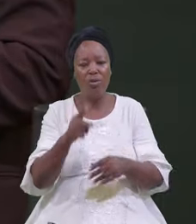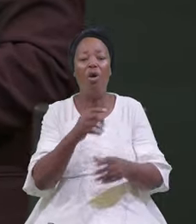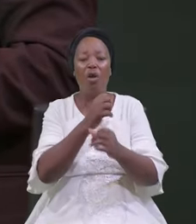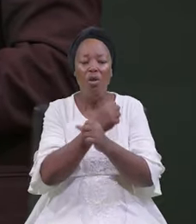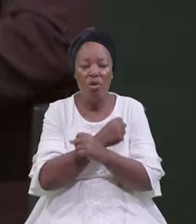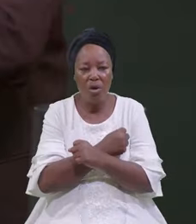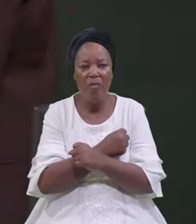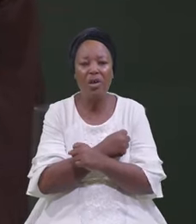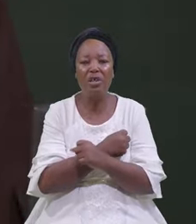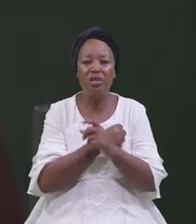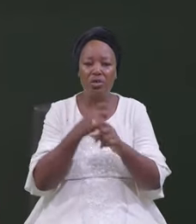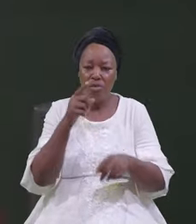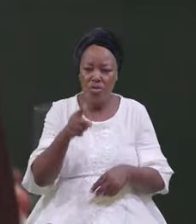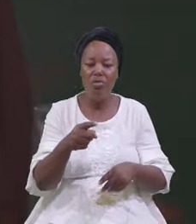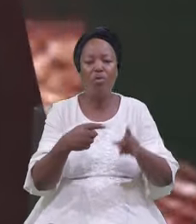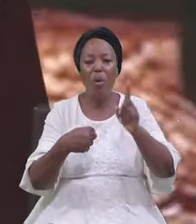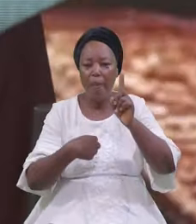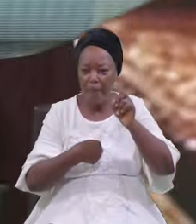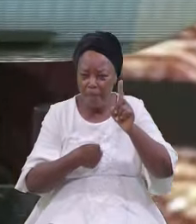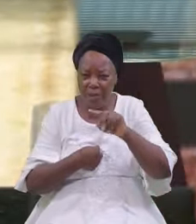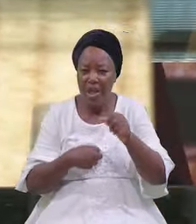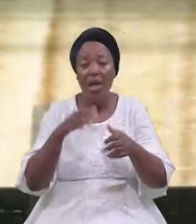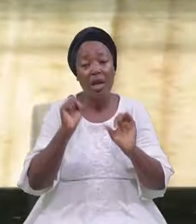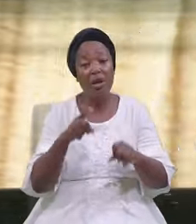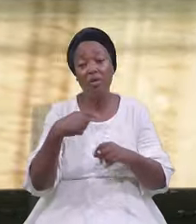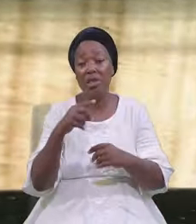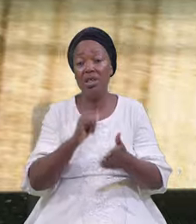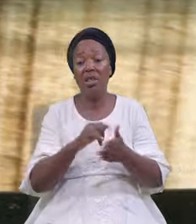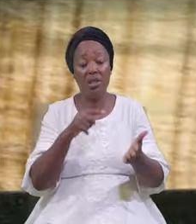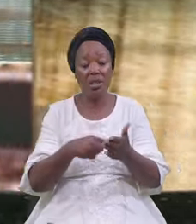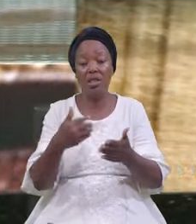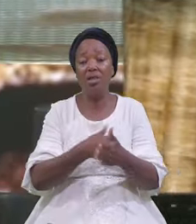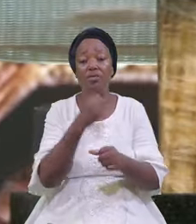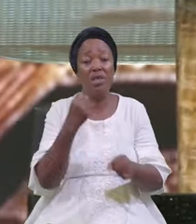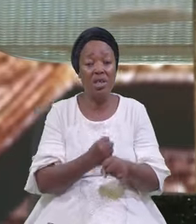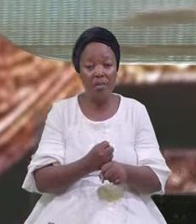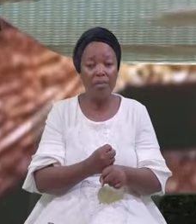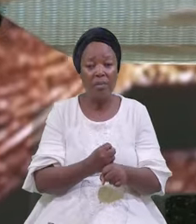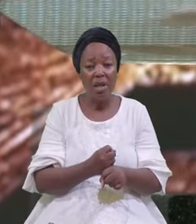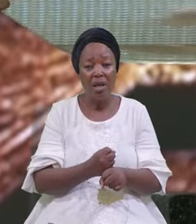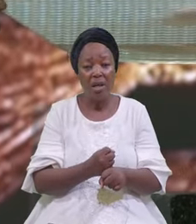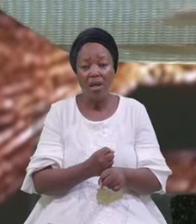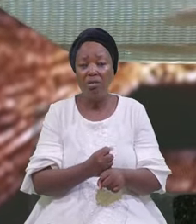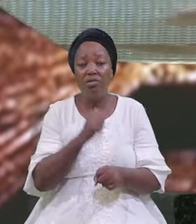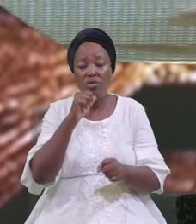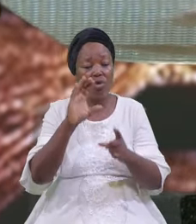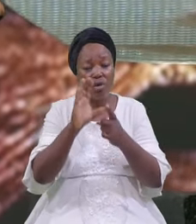thou me? Can you say that this new year, unconditionally,